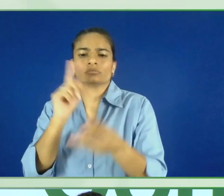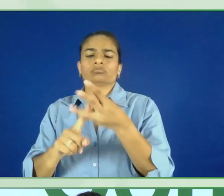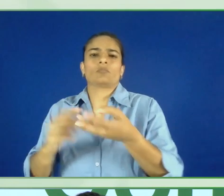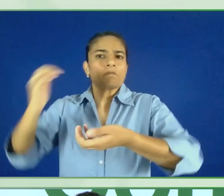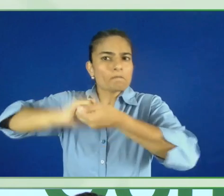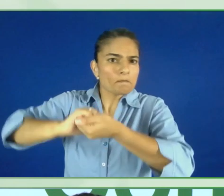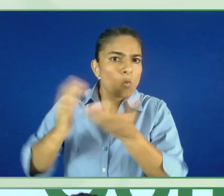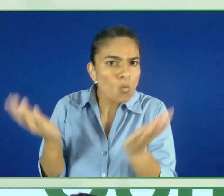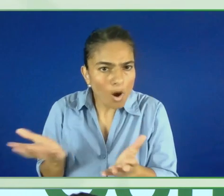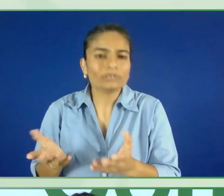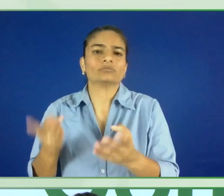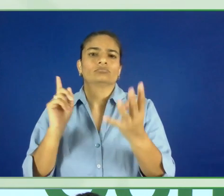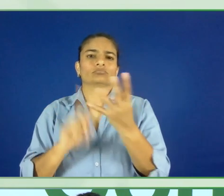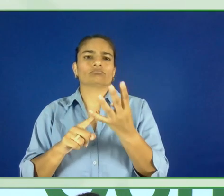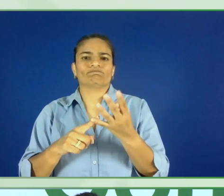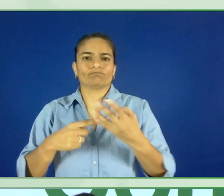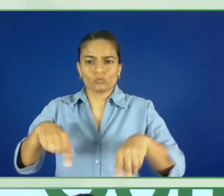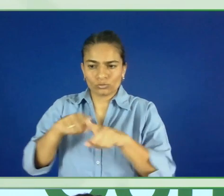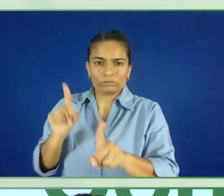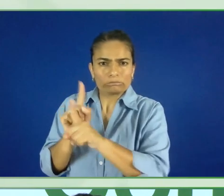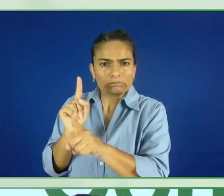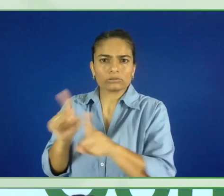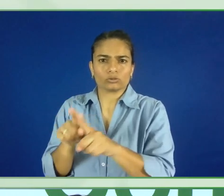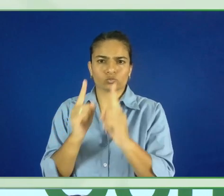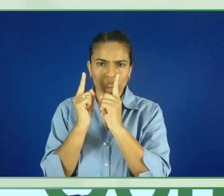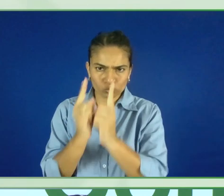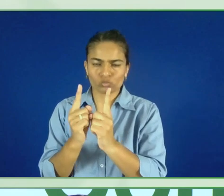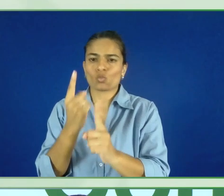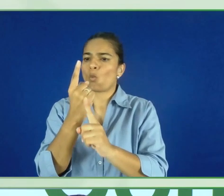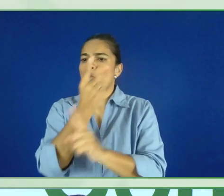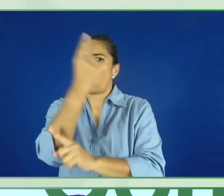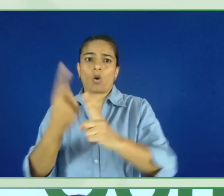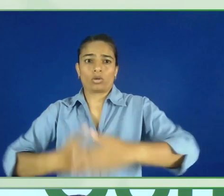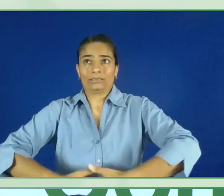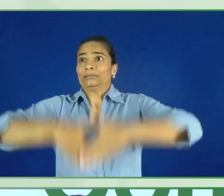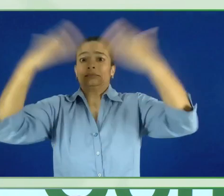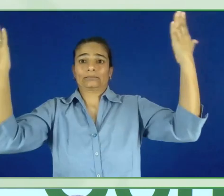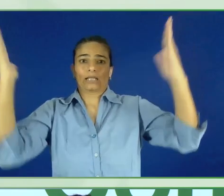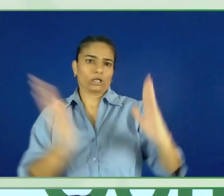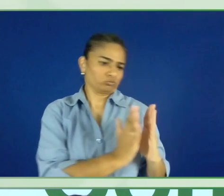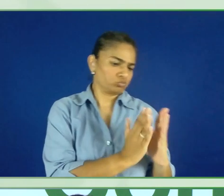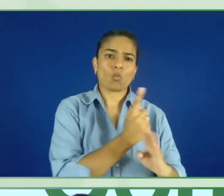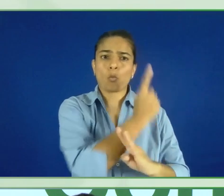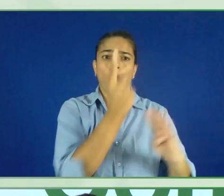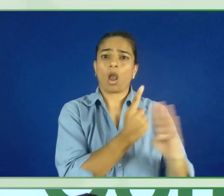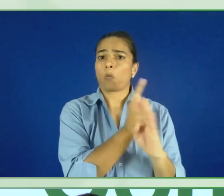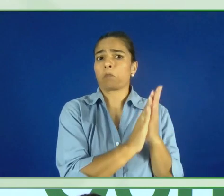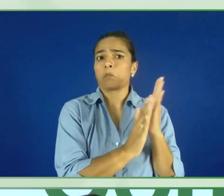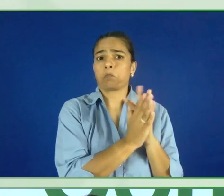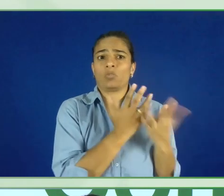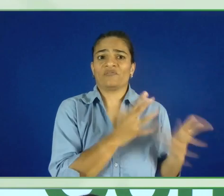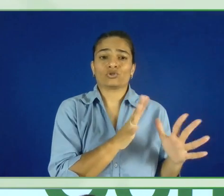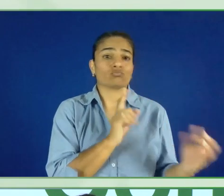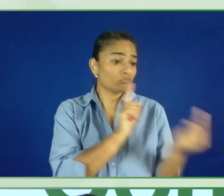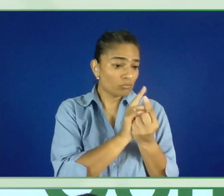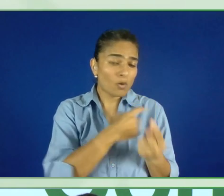very short, from 1 hour to 1 day in length. It can happen in person or virtually. And the benefit